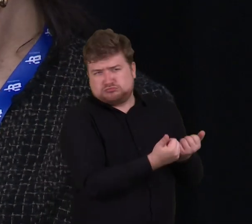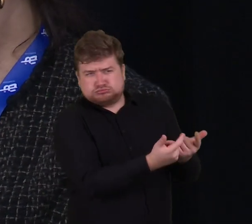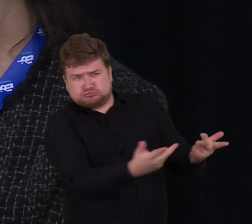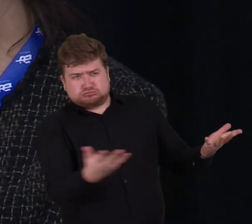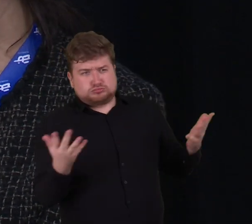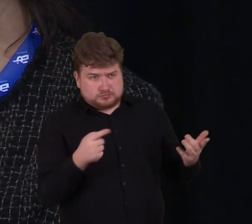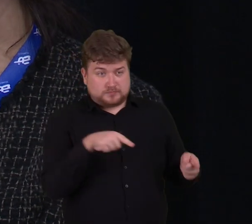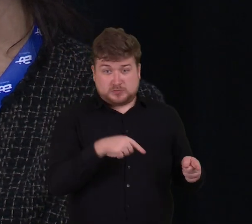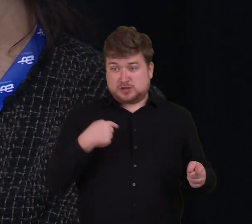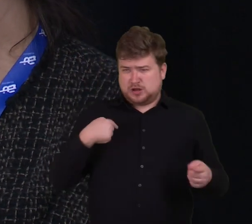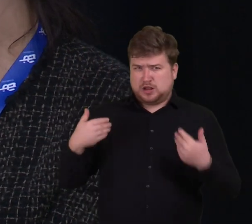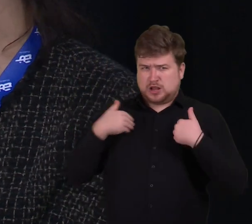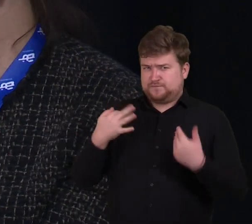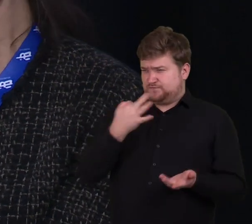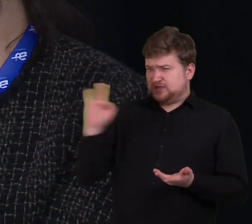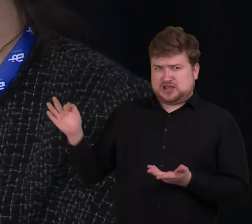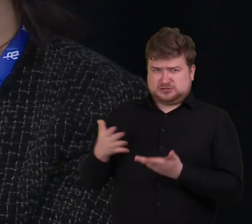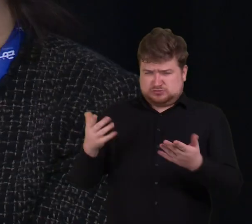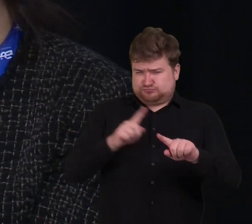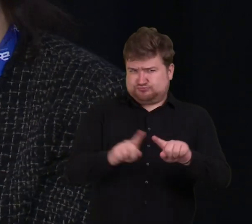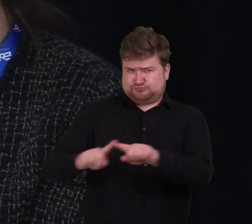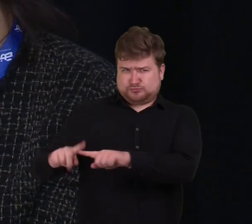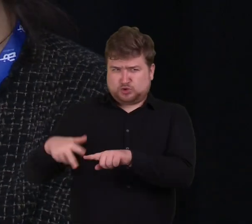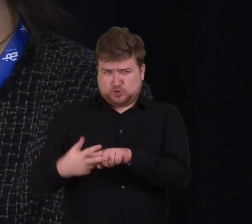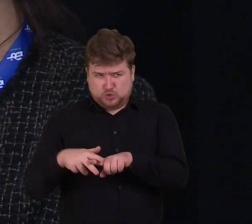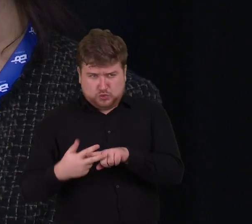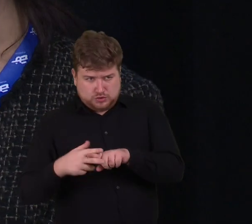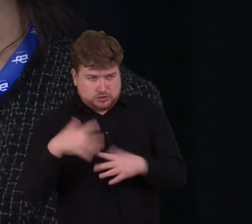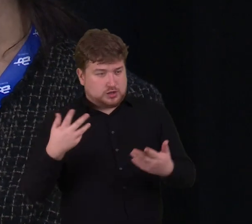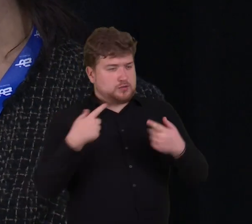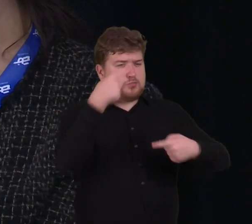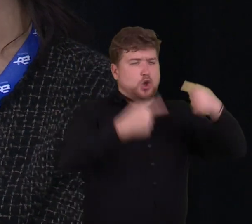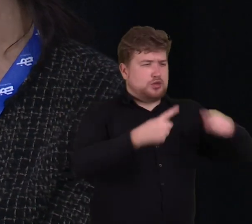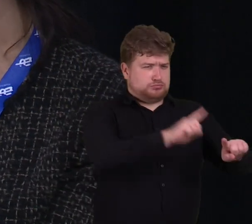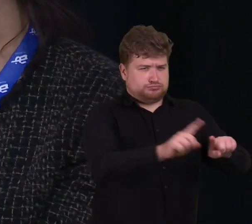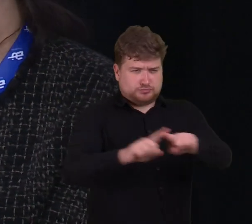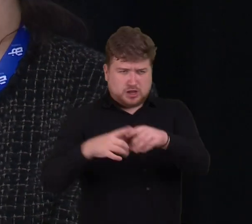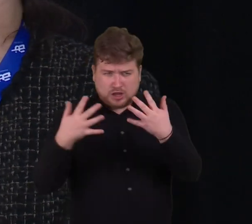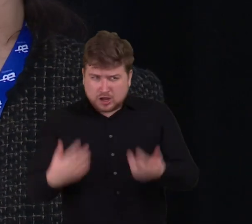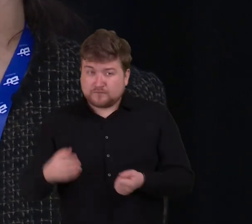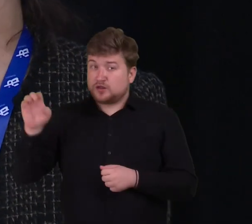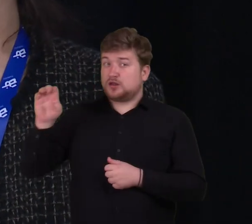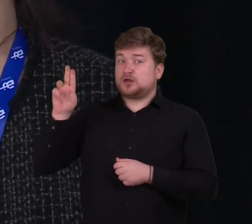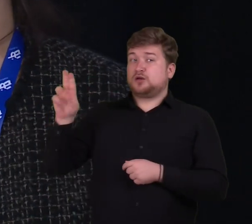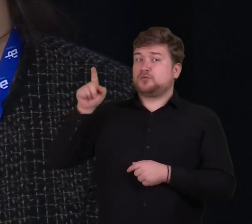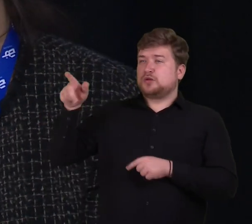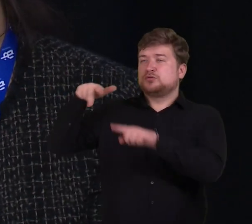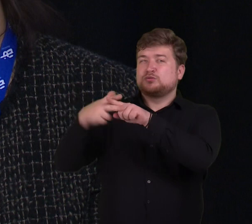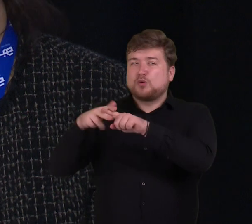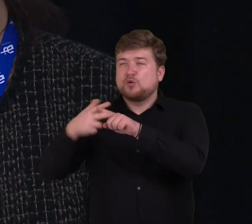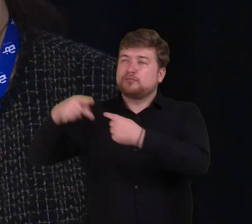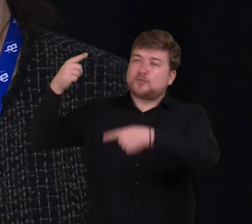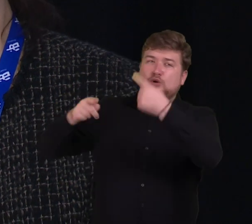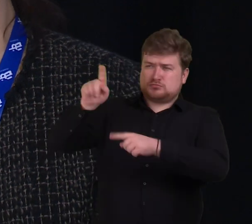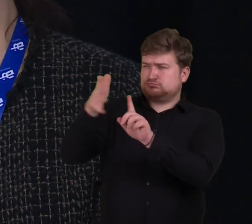European ones, French ones, and French on different levels, regional, national, local. All this